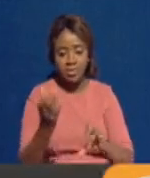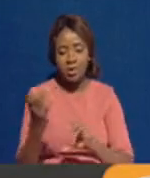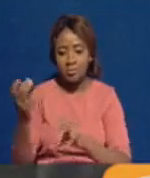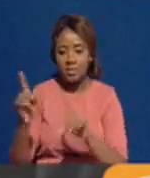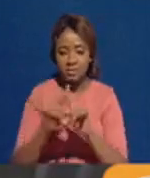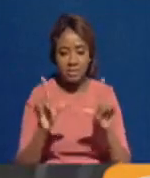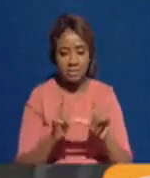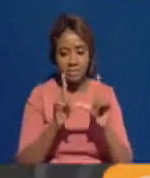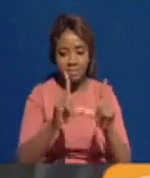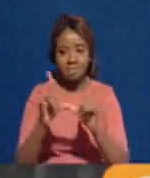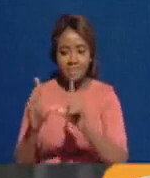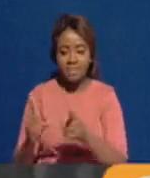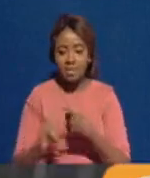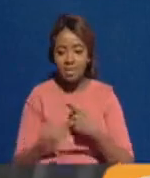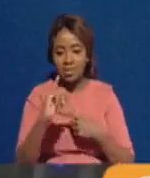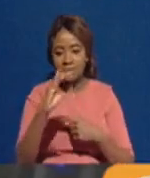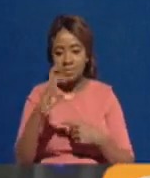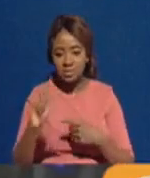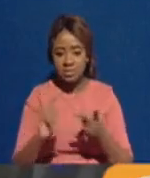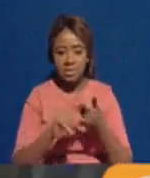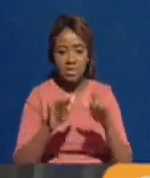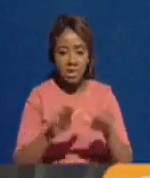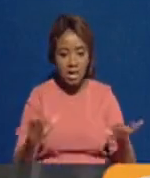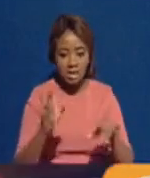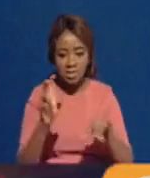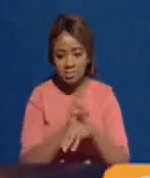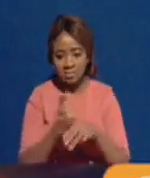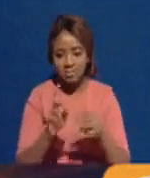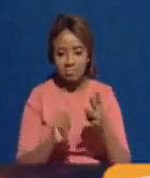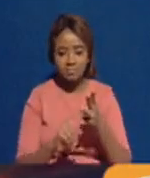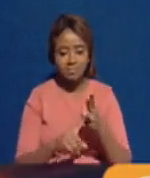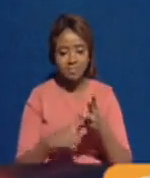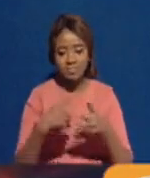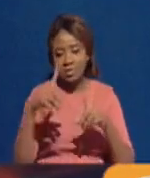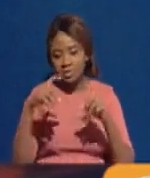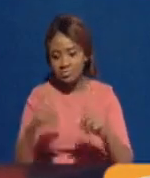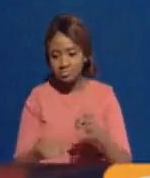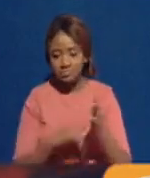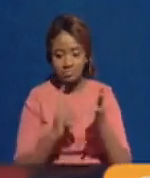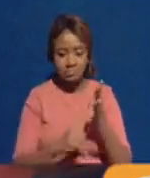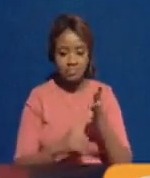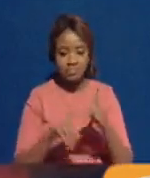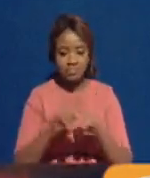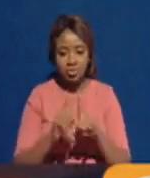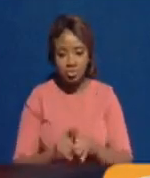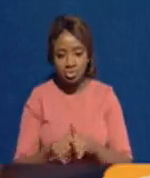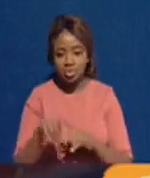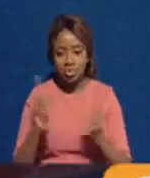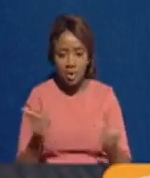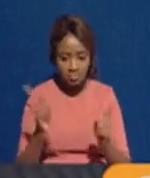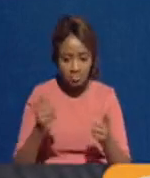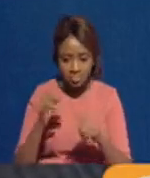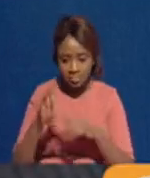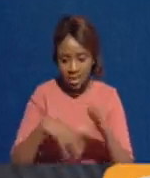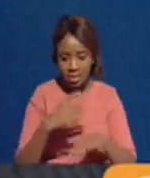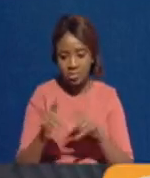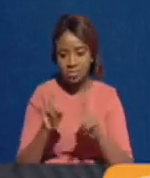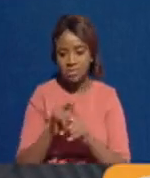in information technology, land survey, photogrammetry, remote sensing, cartography, and GIS and